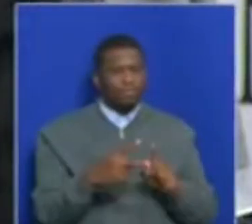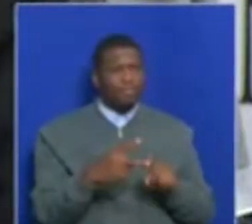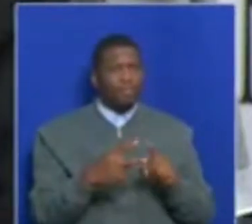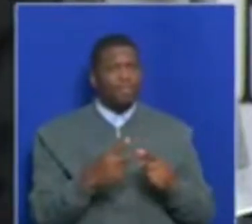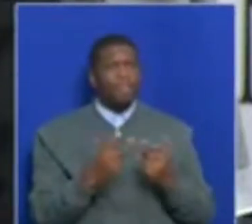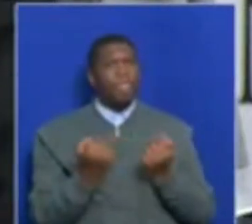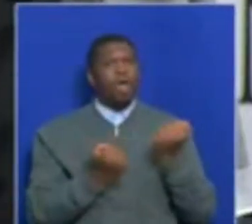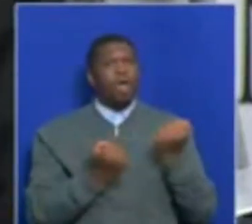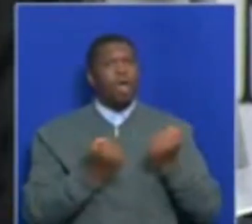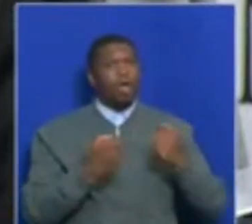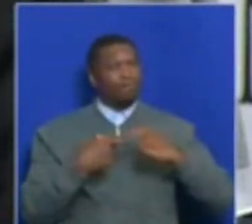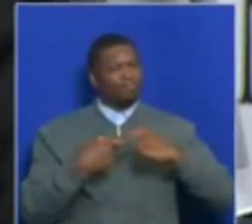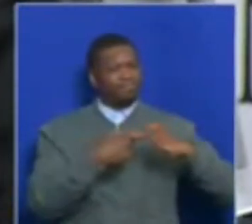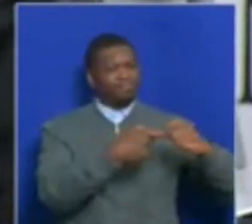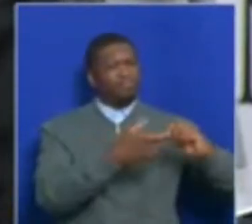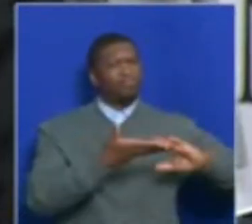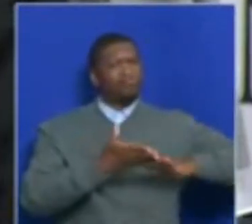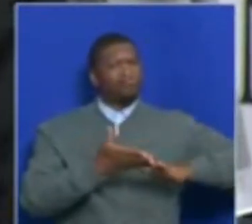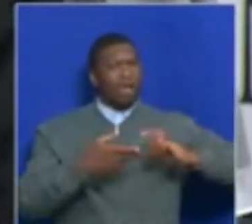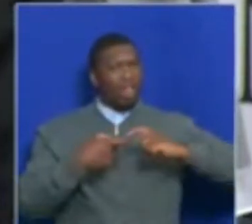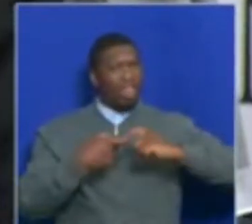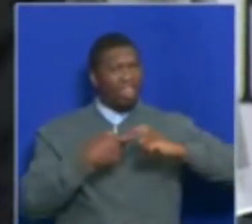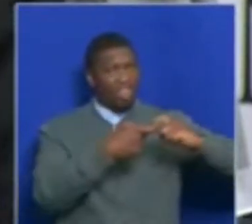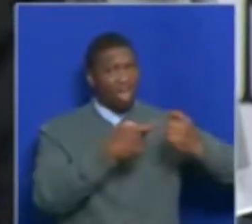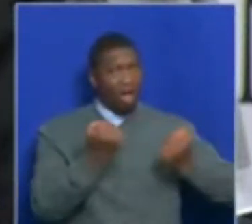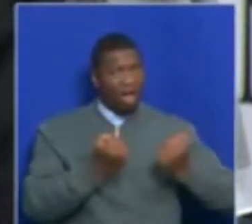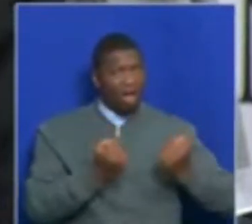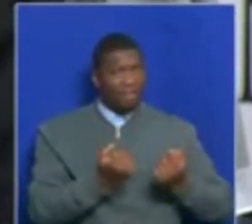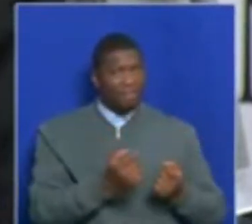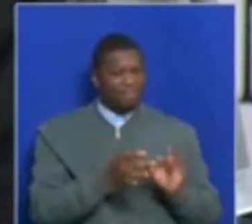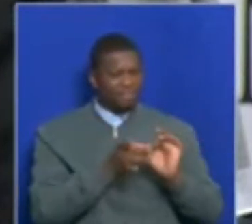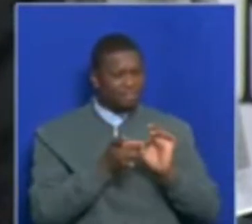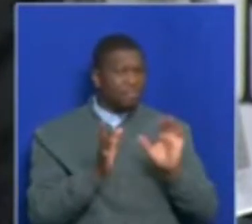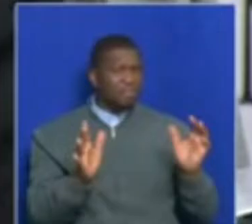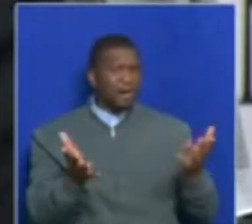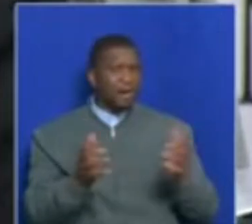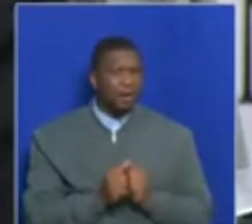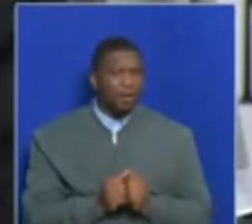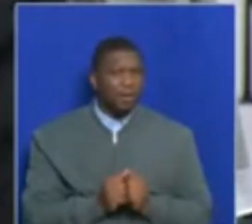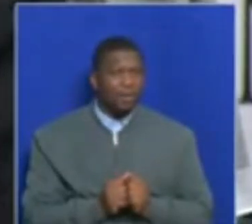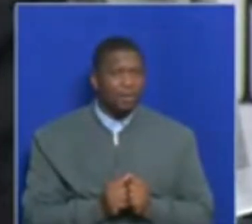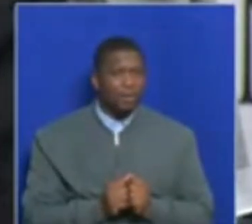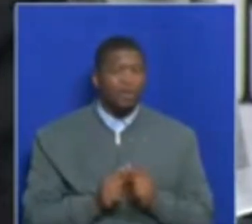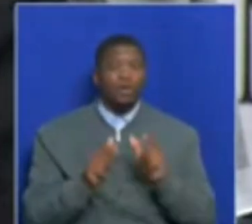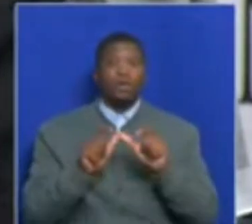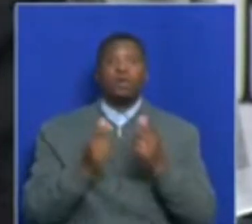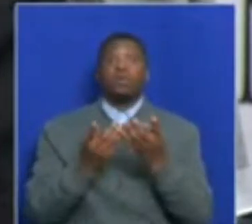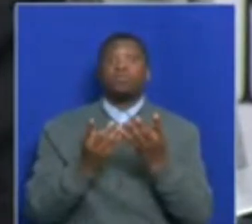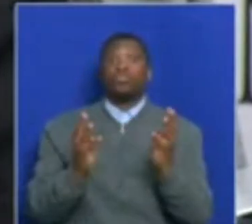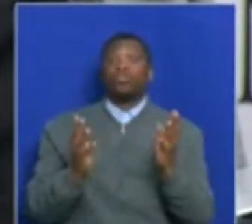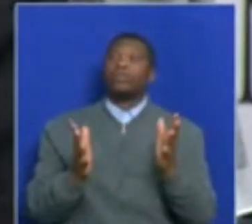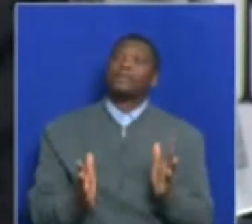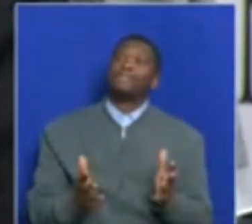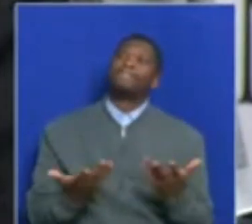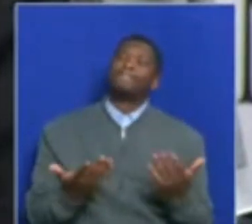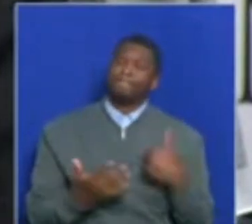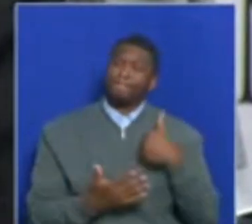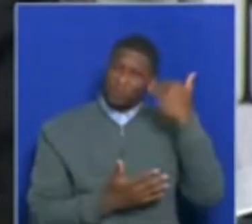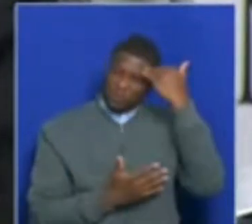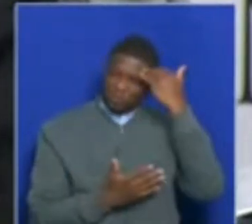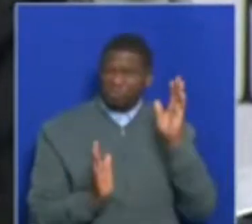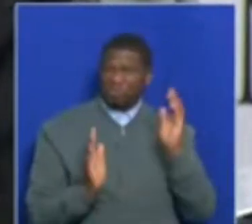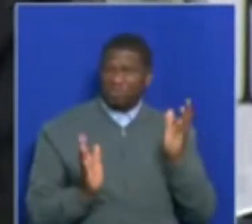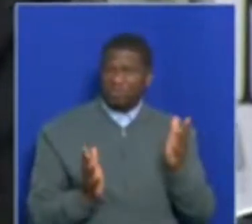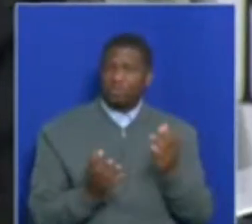Okay, Commissioner, it's a known factor that certain police officers at